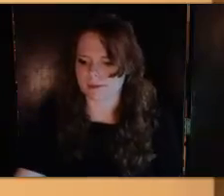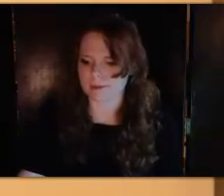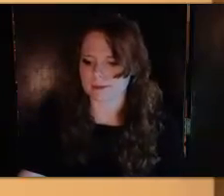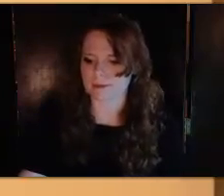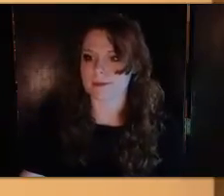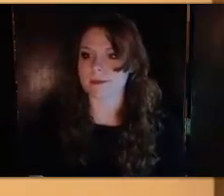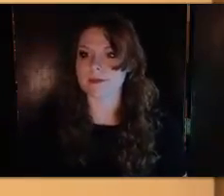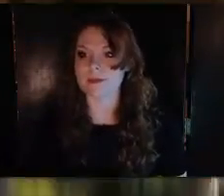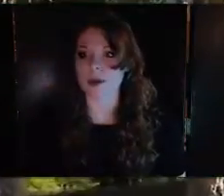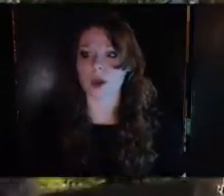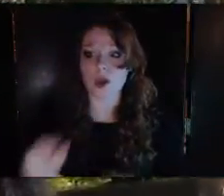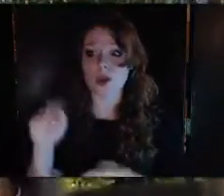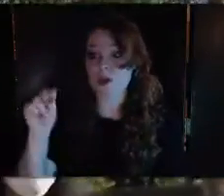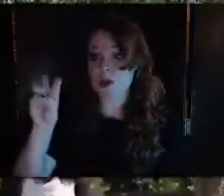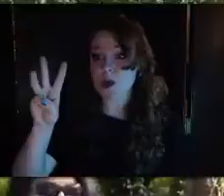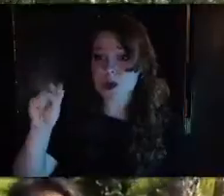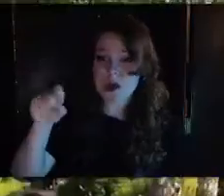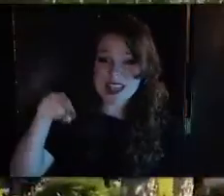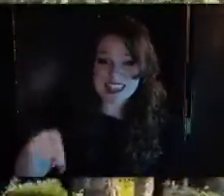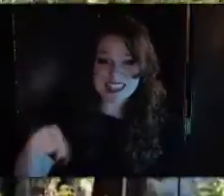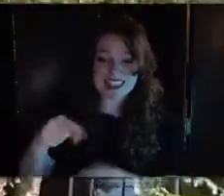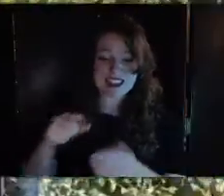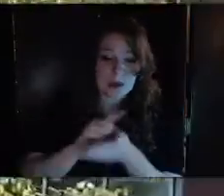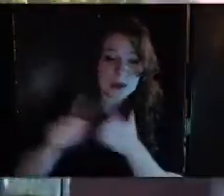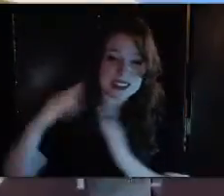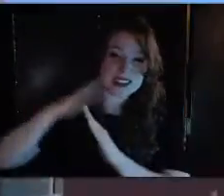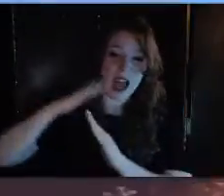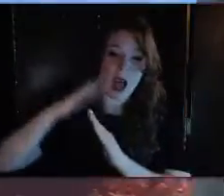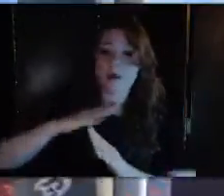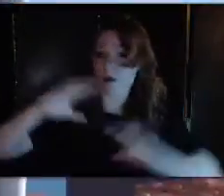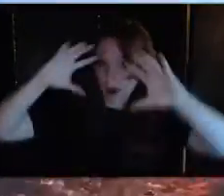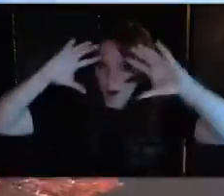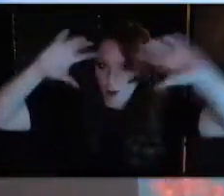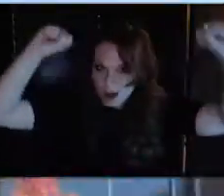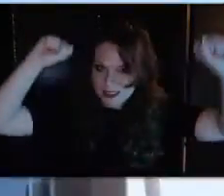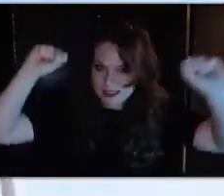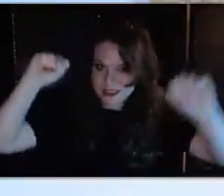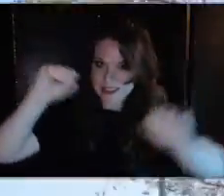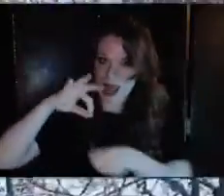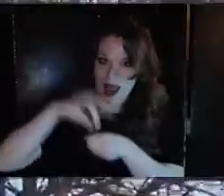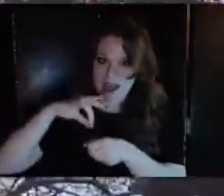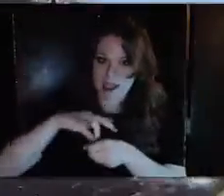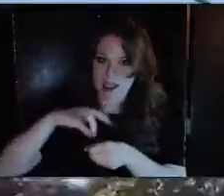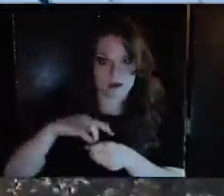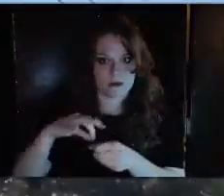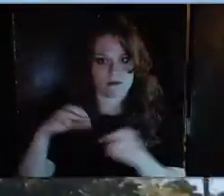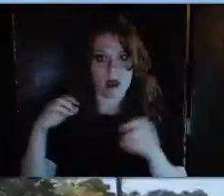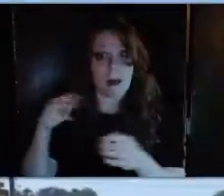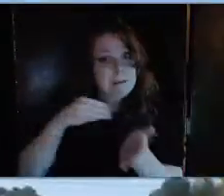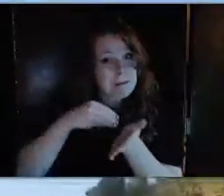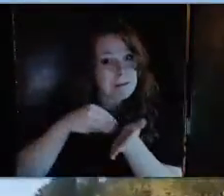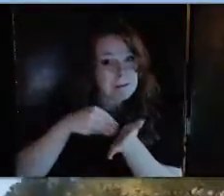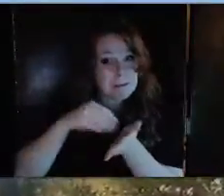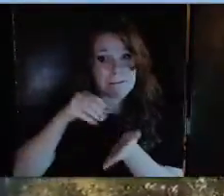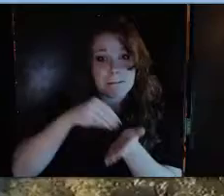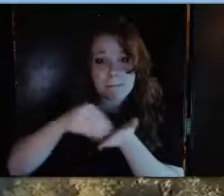Topping our news this week, voting in the 2020 U.S. presidential election has begun, and millions of voters have already cast